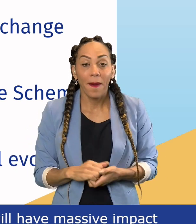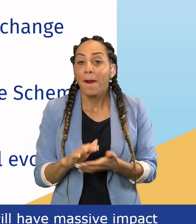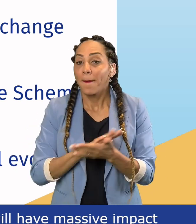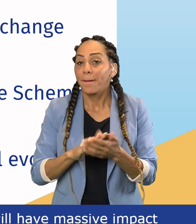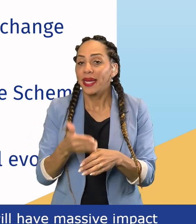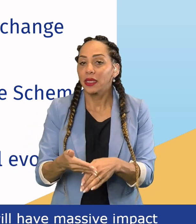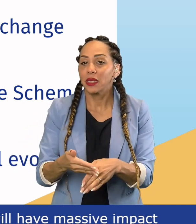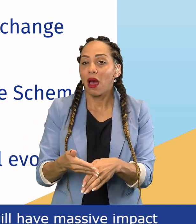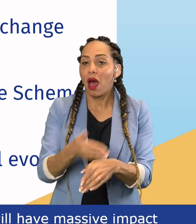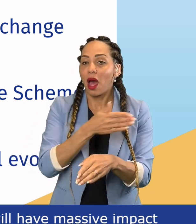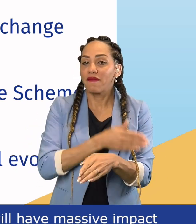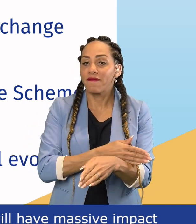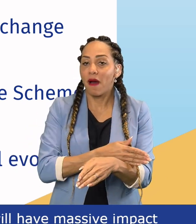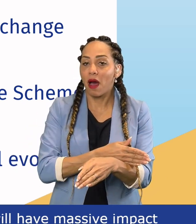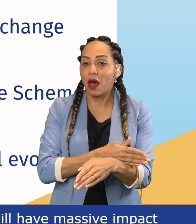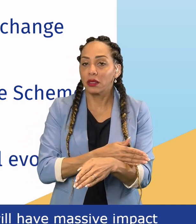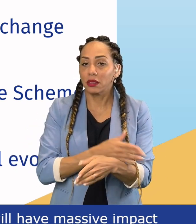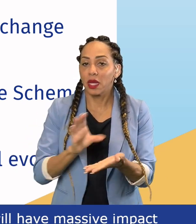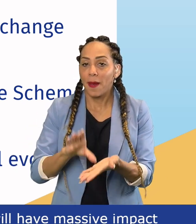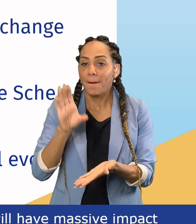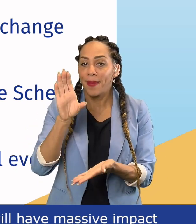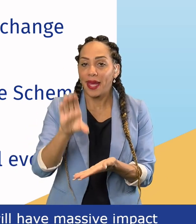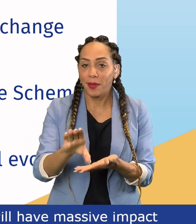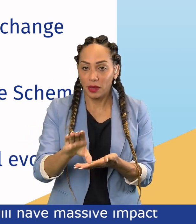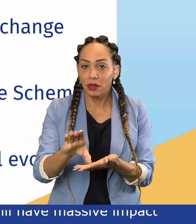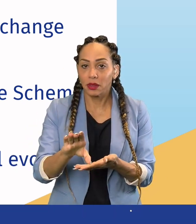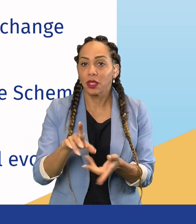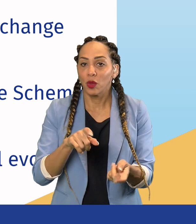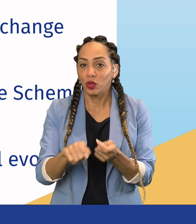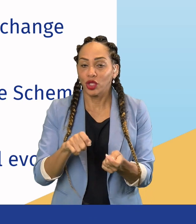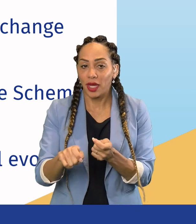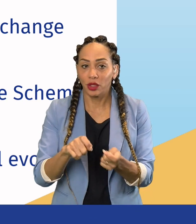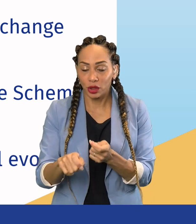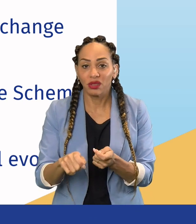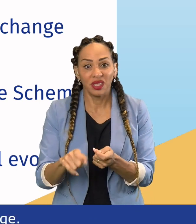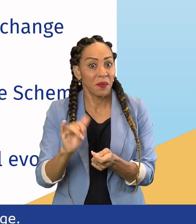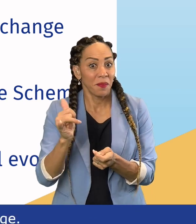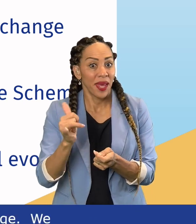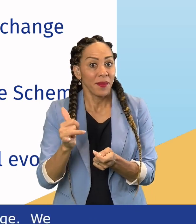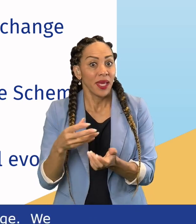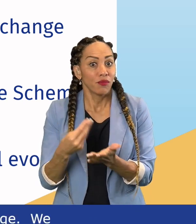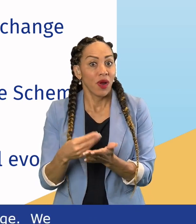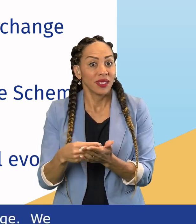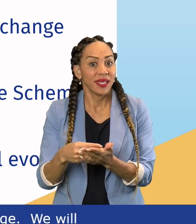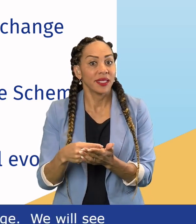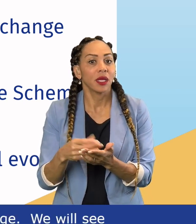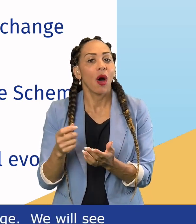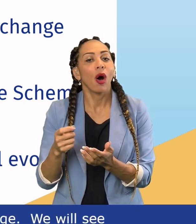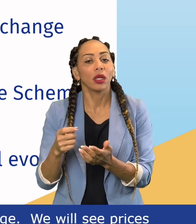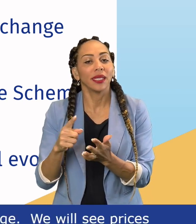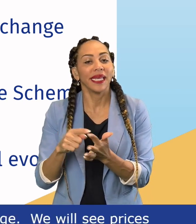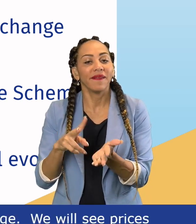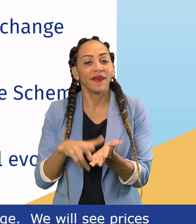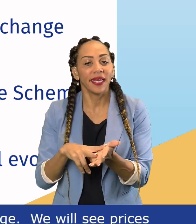With really, really stringent EV targets, we will see prices fluctuate on electric vehicles a bit more. And that means, as it